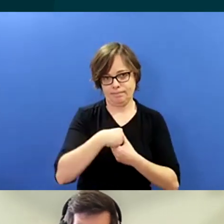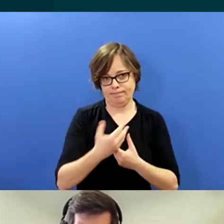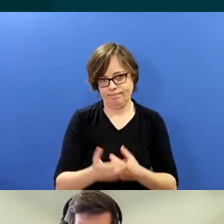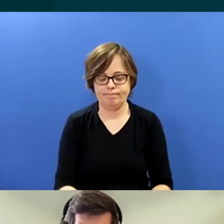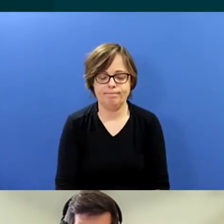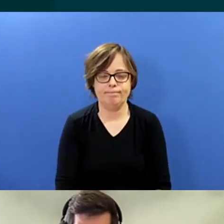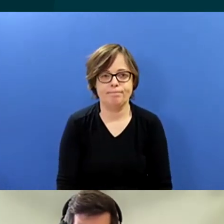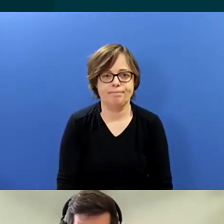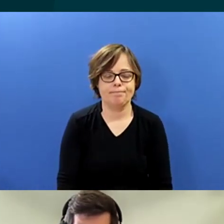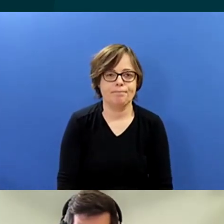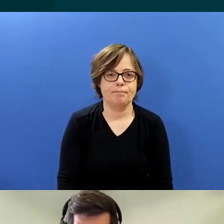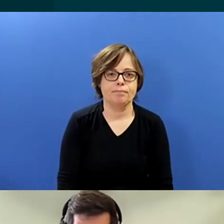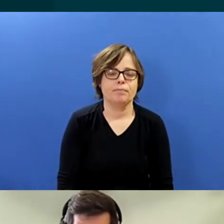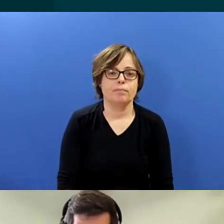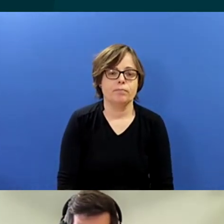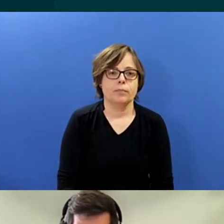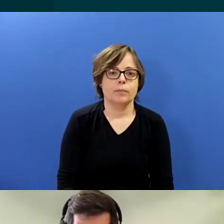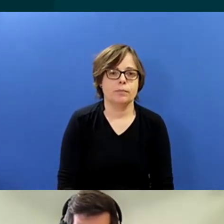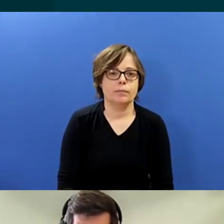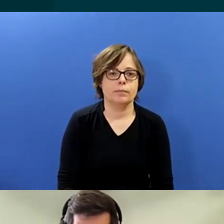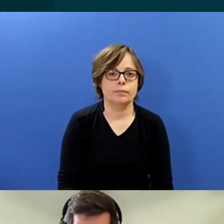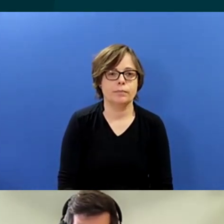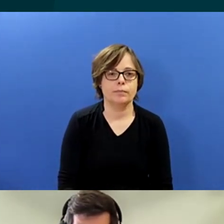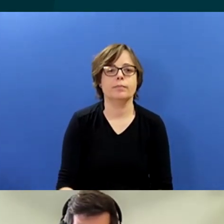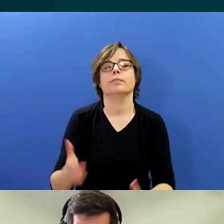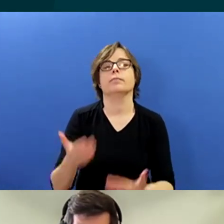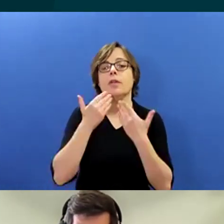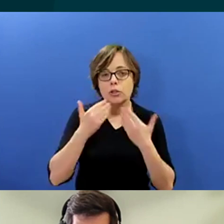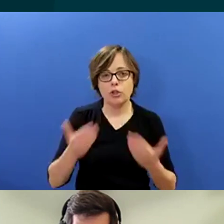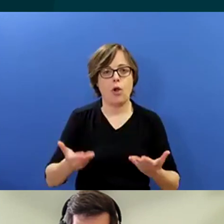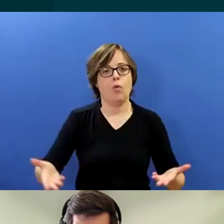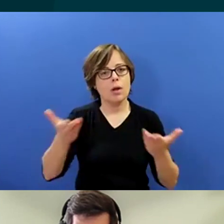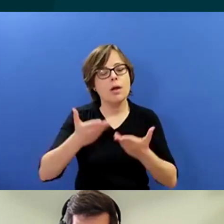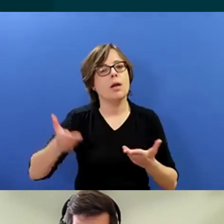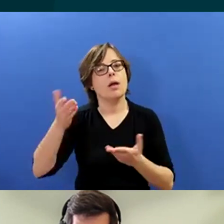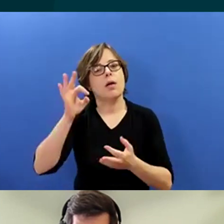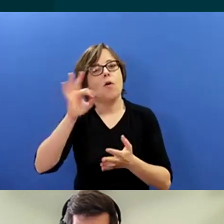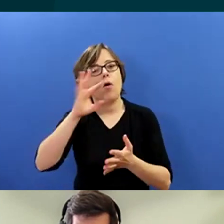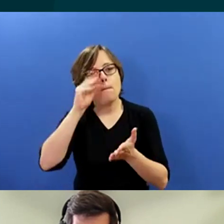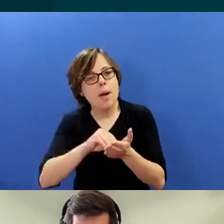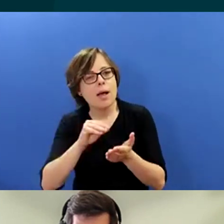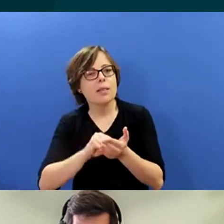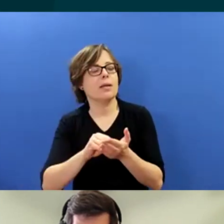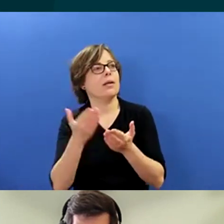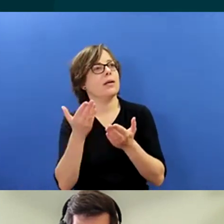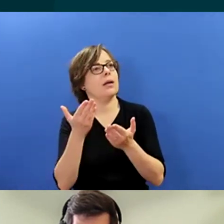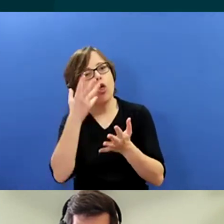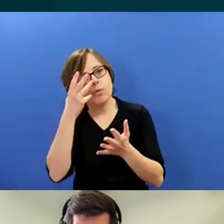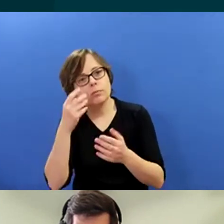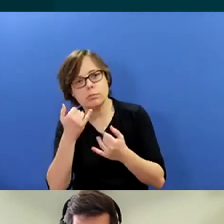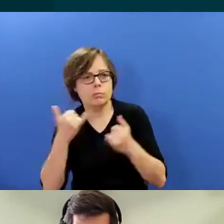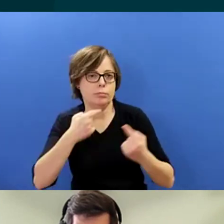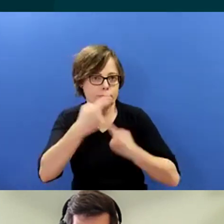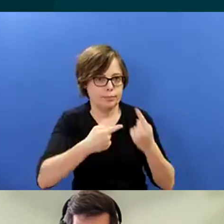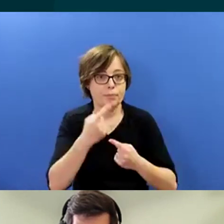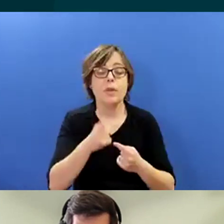Bardzo wam dziękuję za podzielenie się takimi. Thank you so much for sharing all these practical issues and an experience. And the last